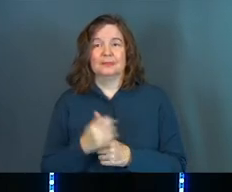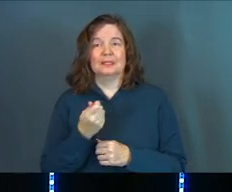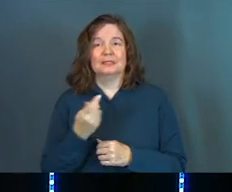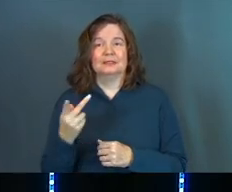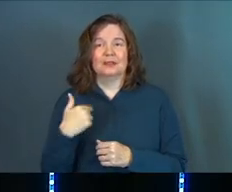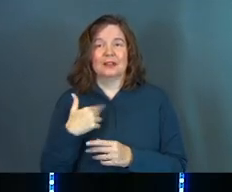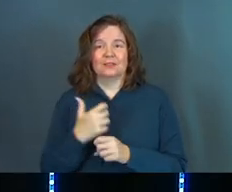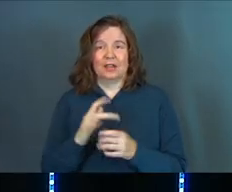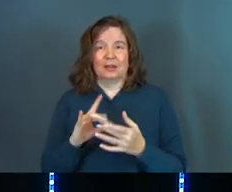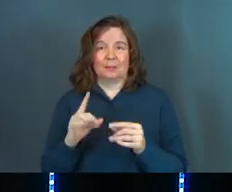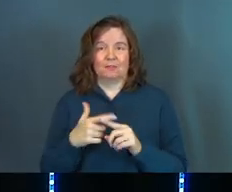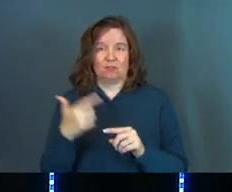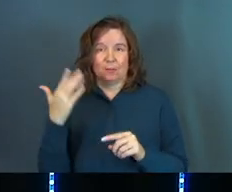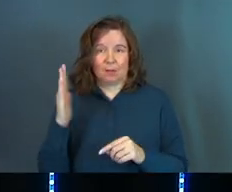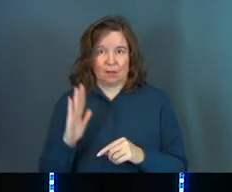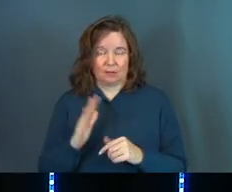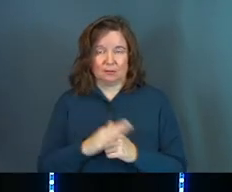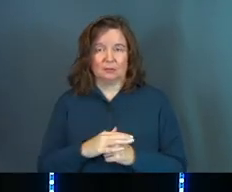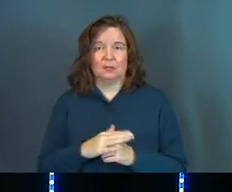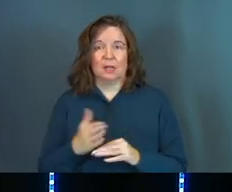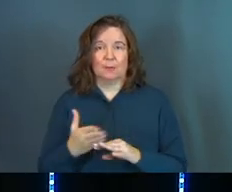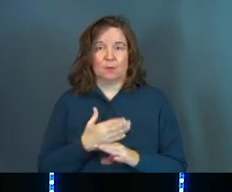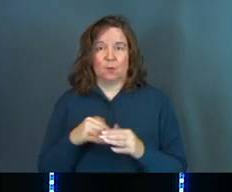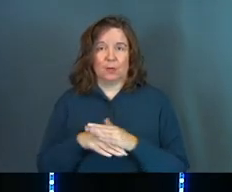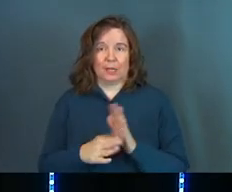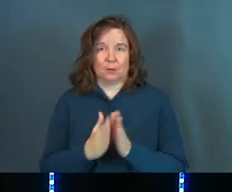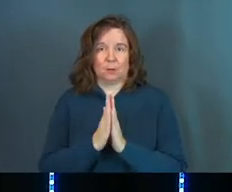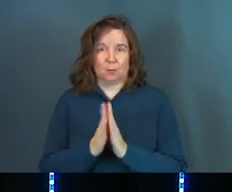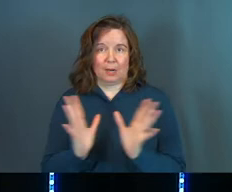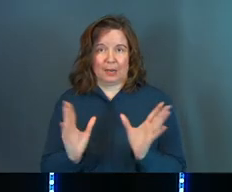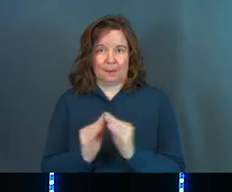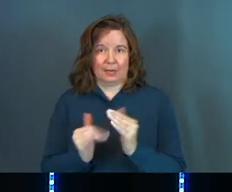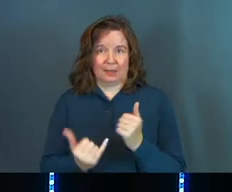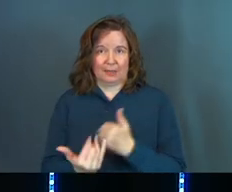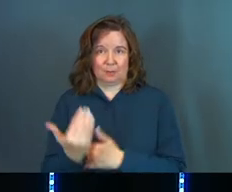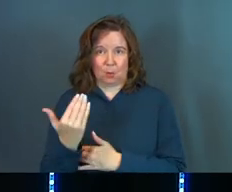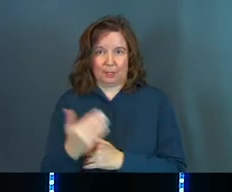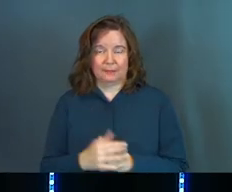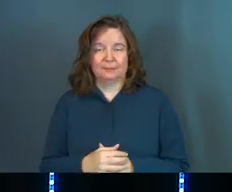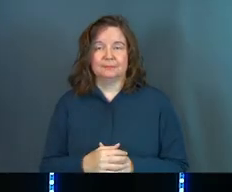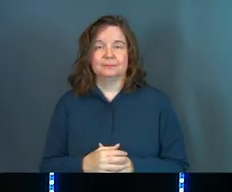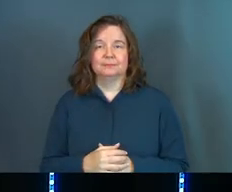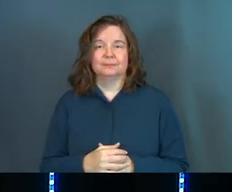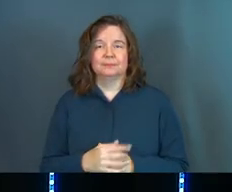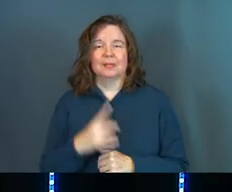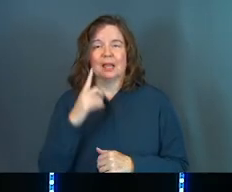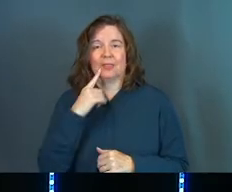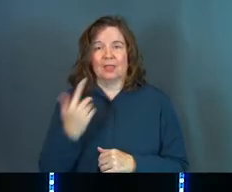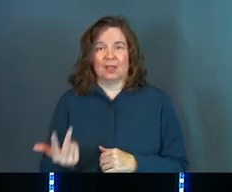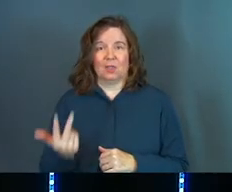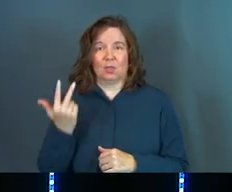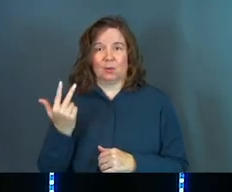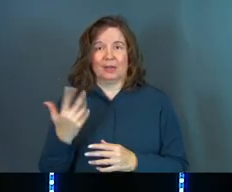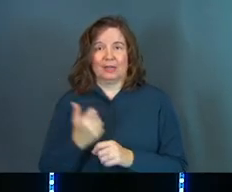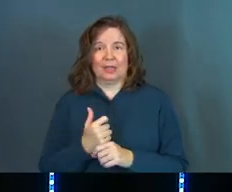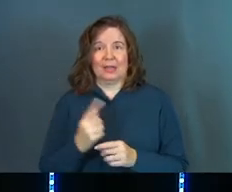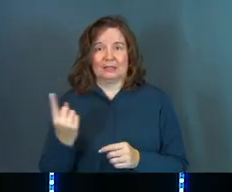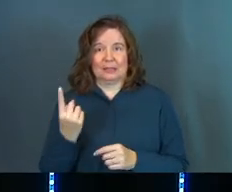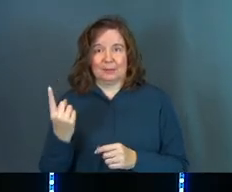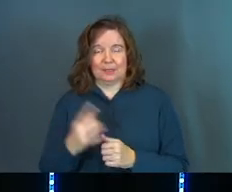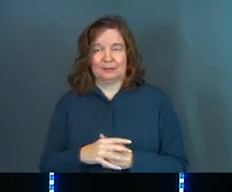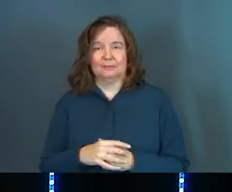Several of them, they got the message from God before we came into our prayer meeting this morning. I think three of them had gotten